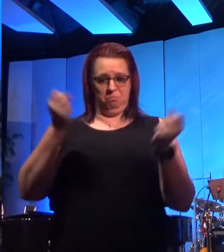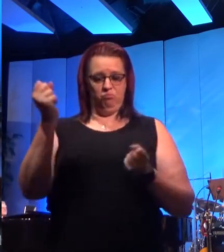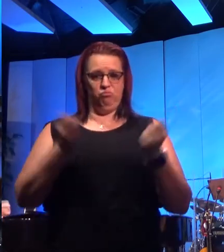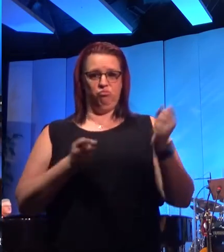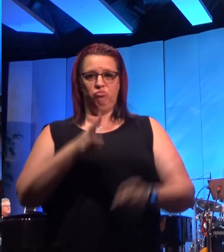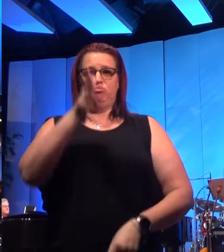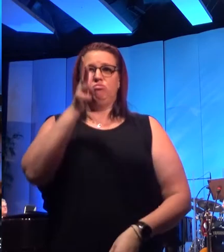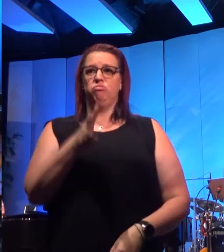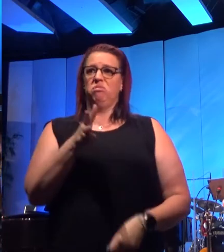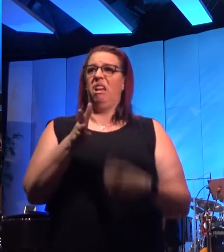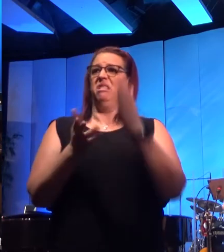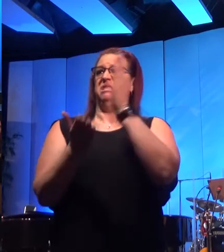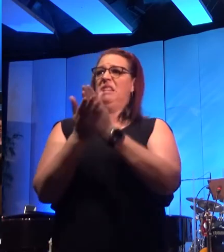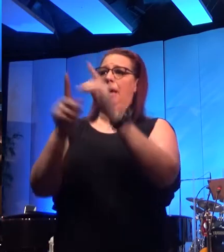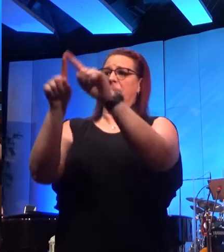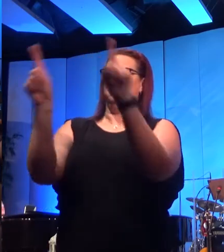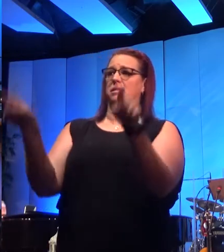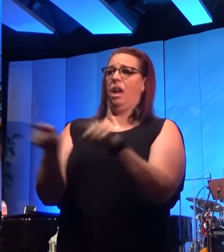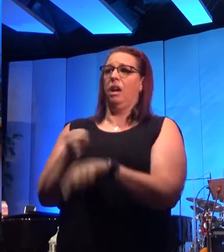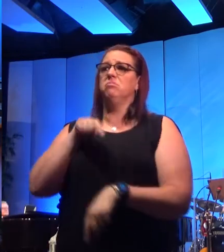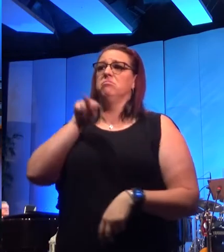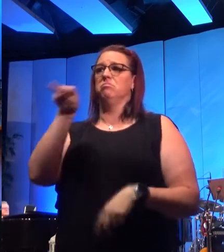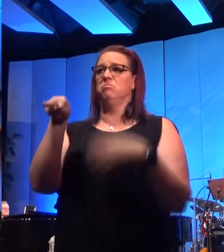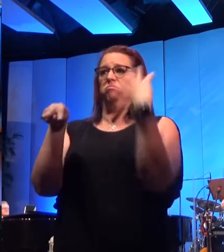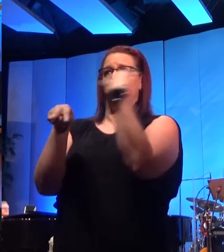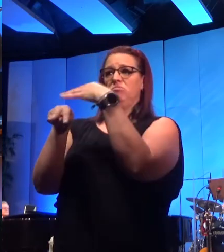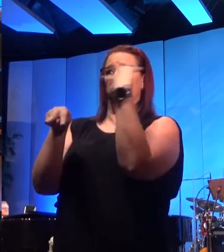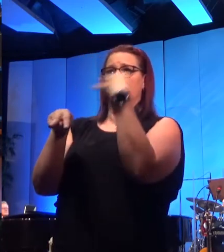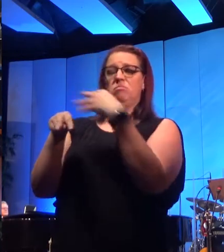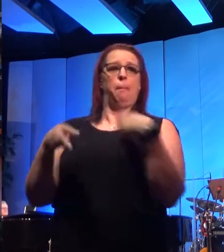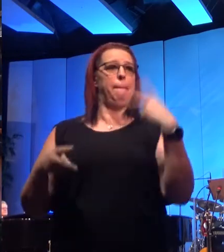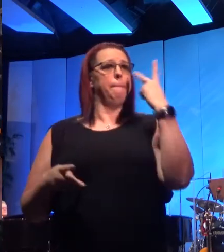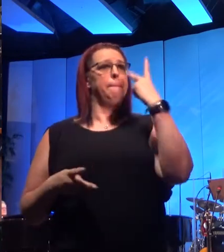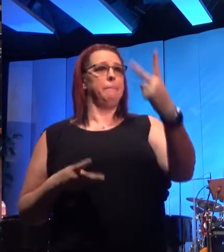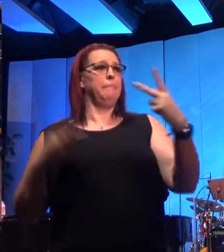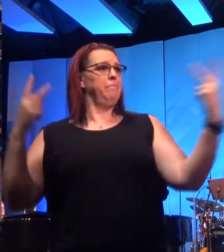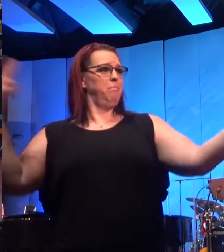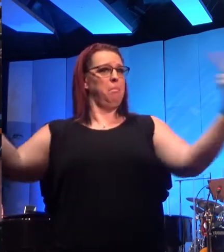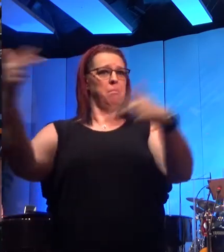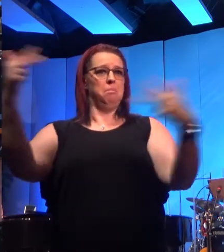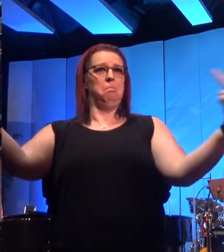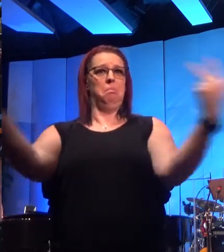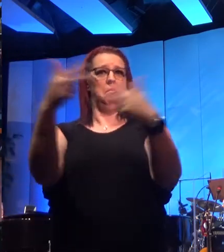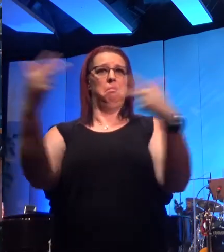Stop sign, watching people drive by, T-Mac on the radio.